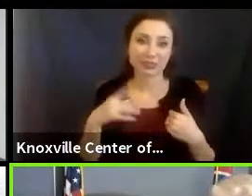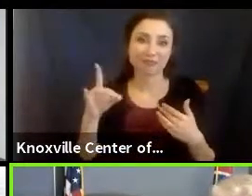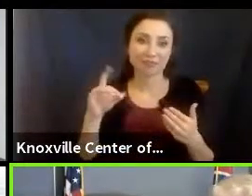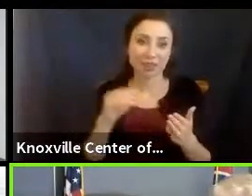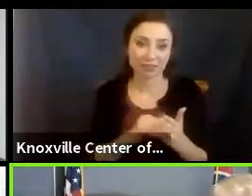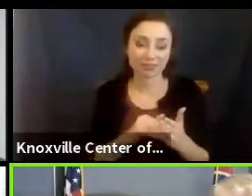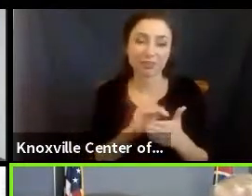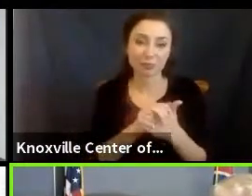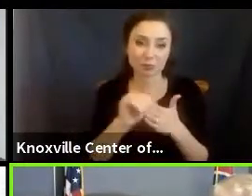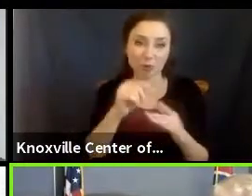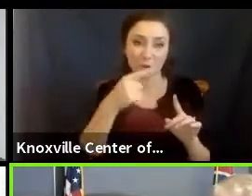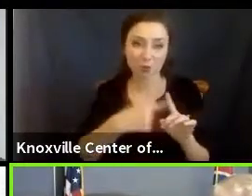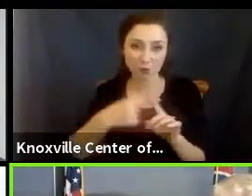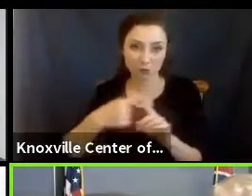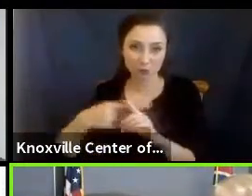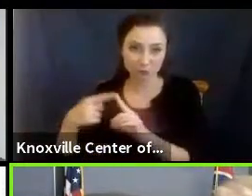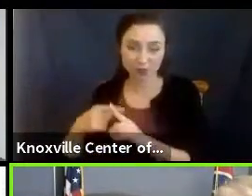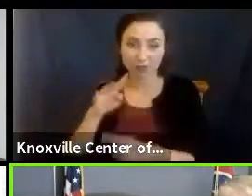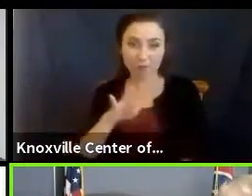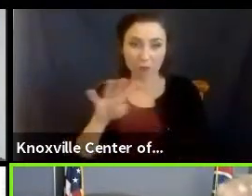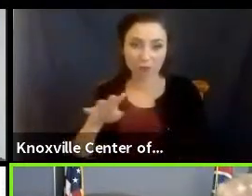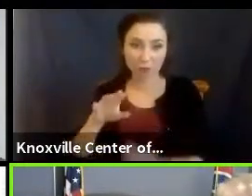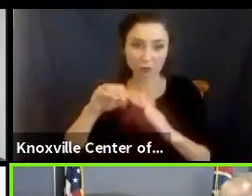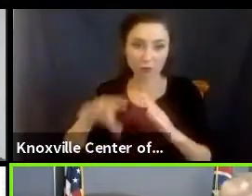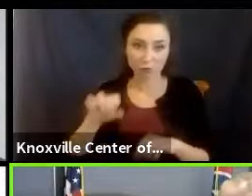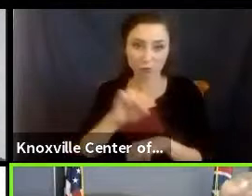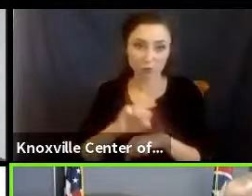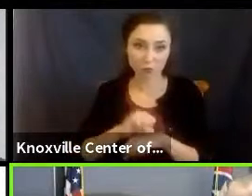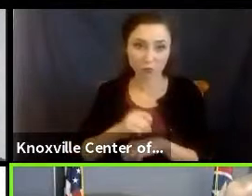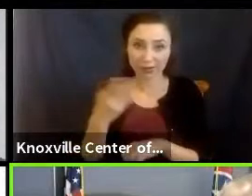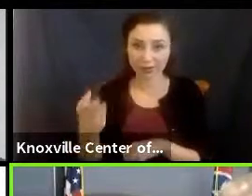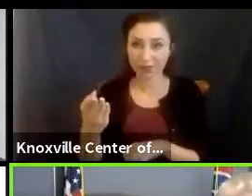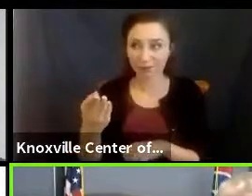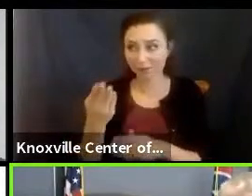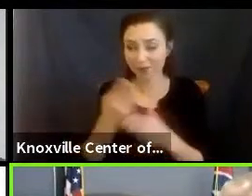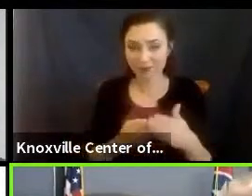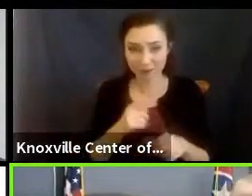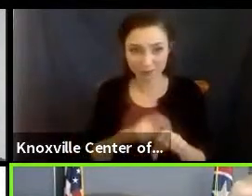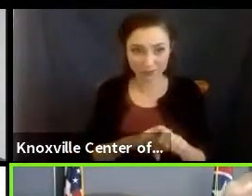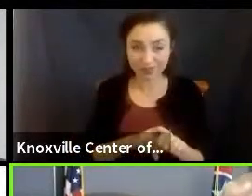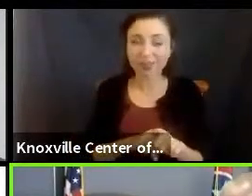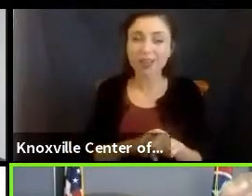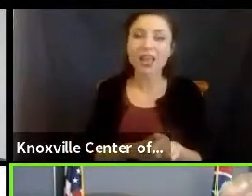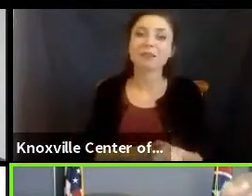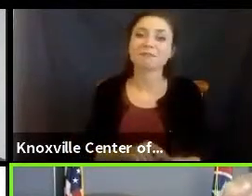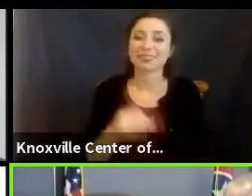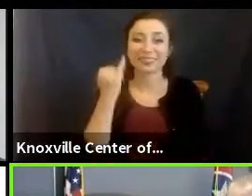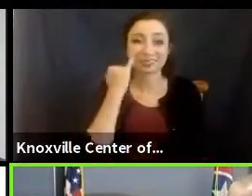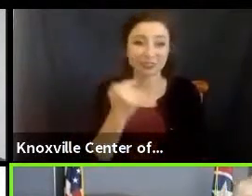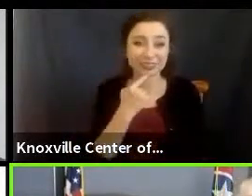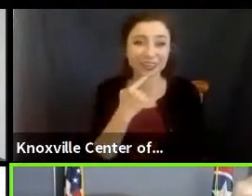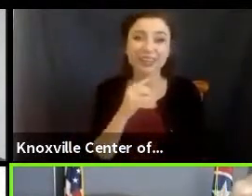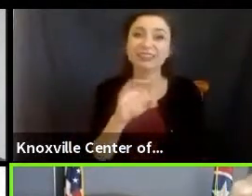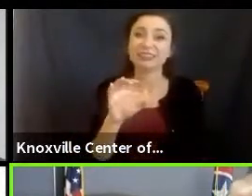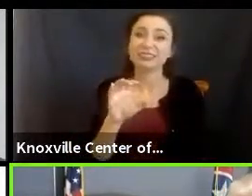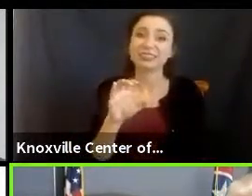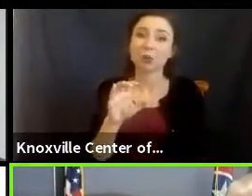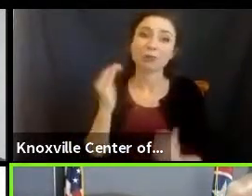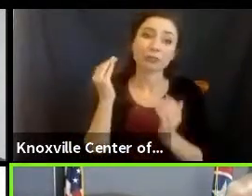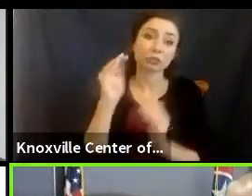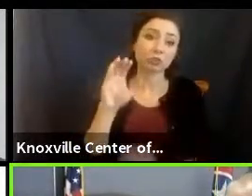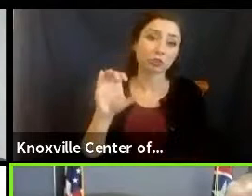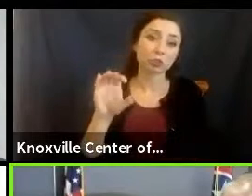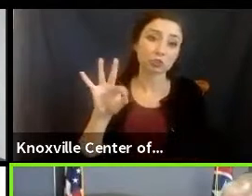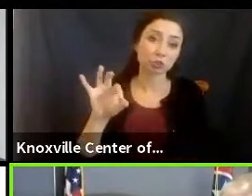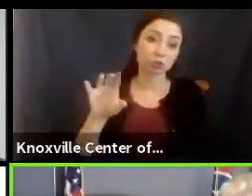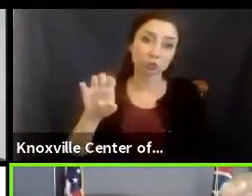has 44 students that work there part-time. Now you might be saying, well, you know, if it's the curfew, you're not closing